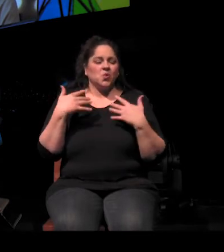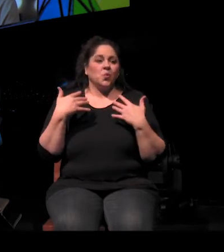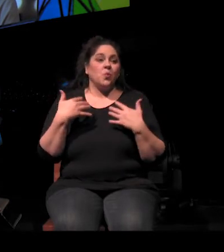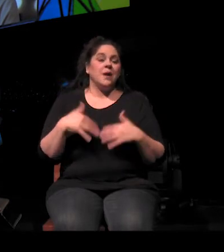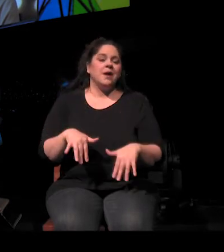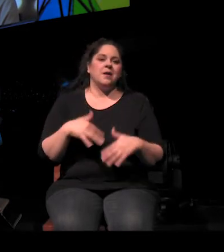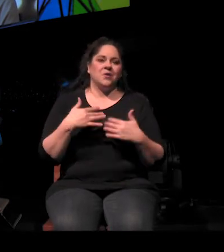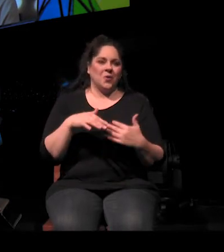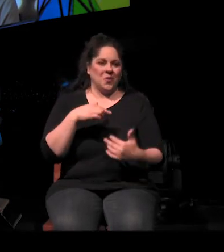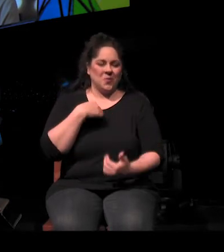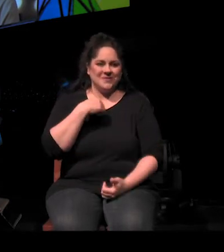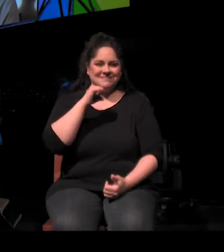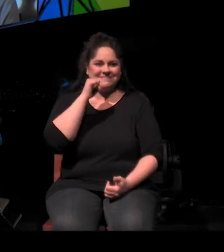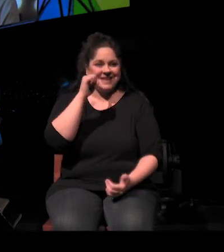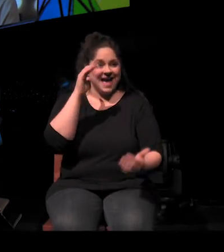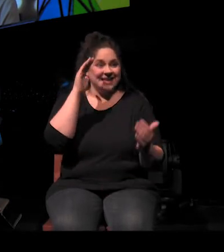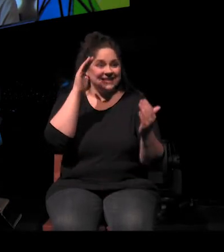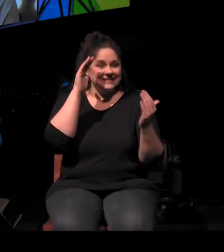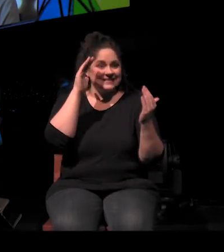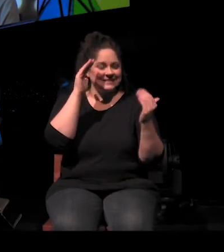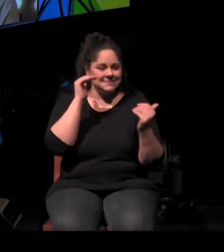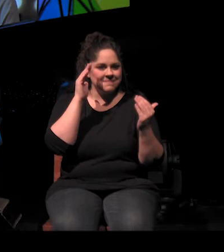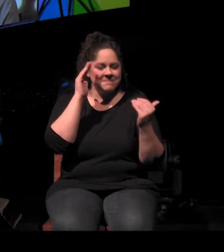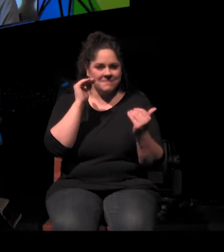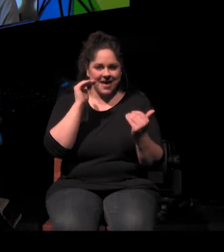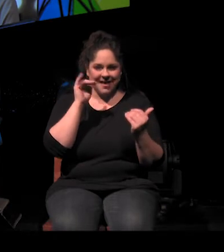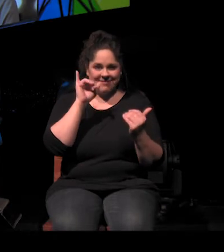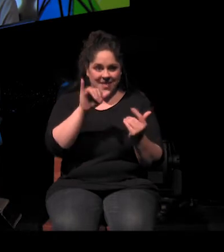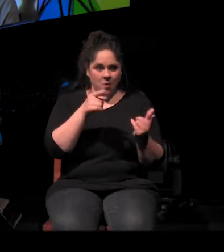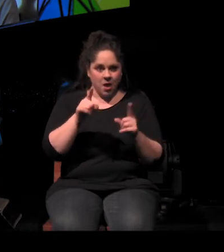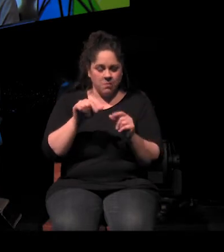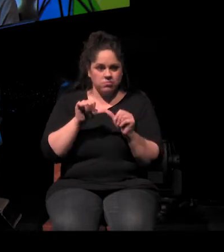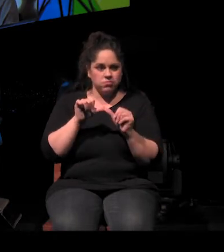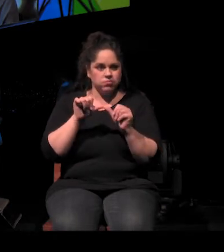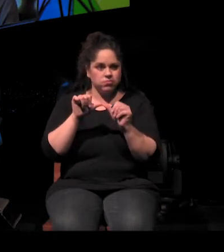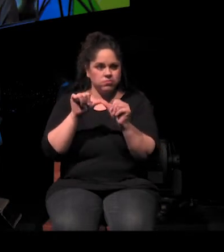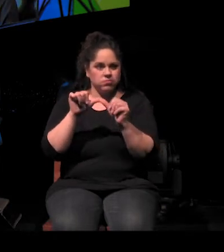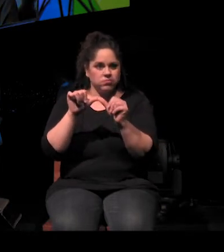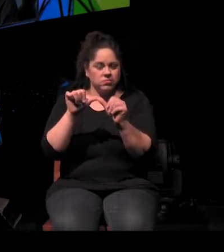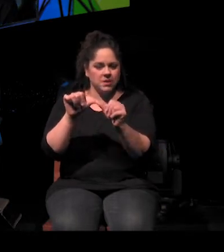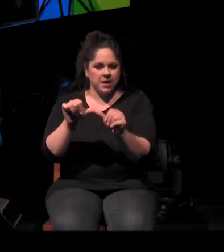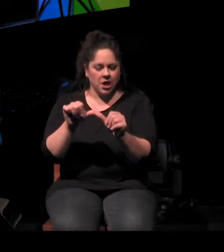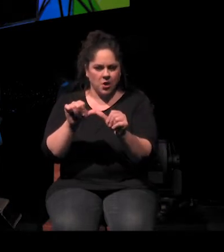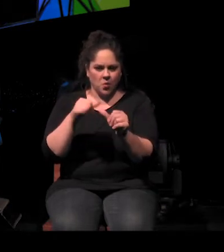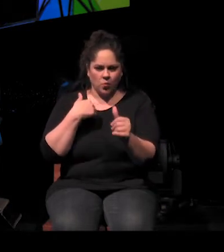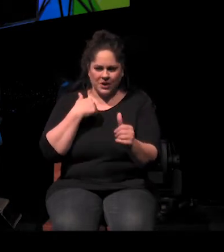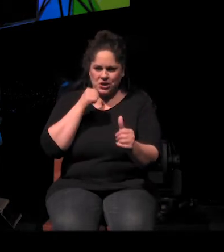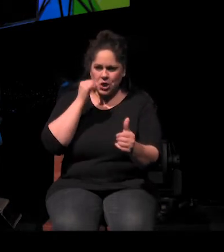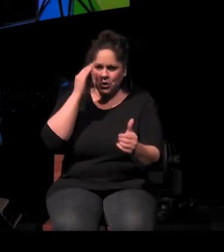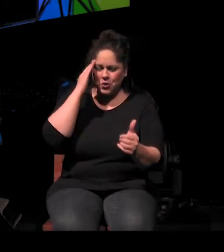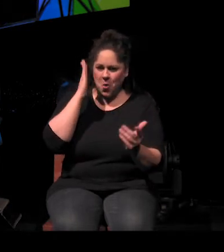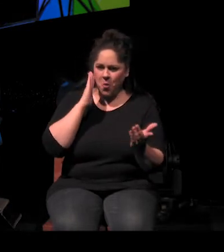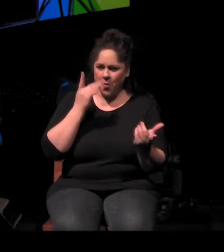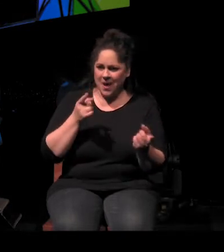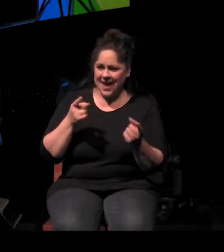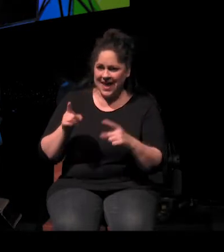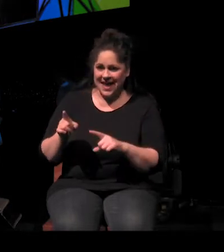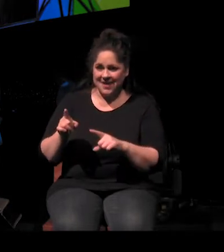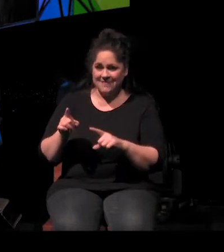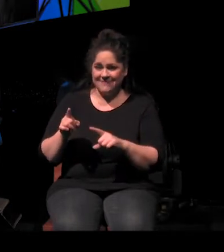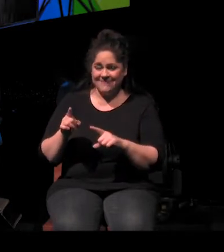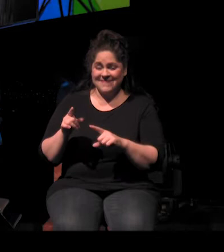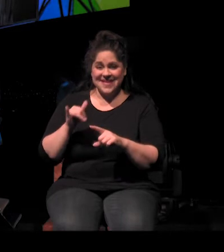of a lot of unknowns and a lot of hard days. I don't think I've ever walked through a